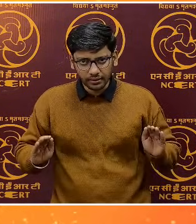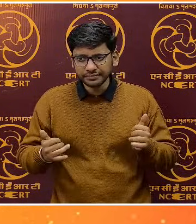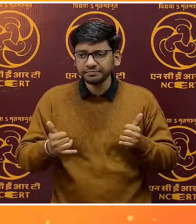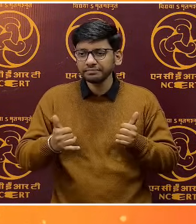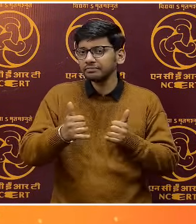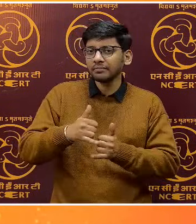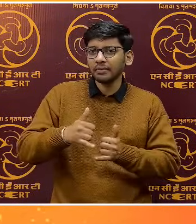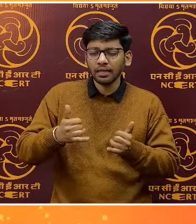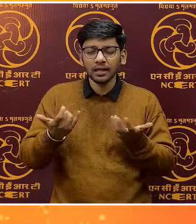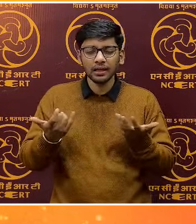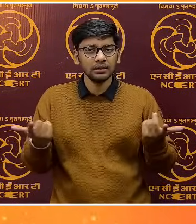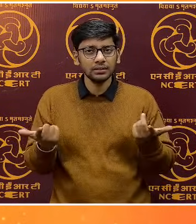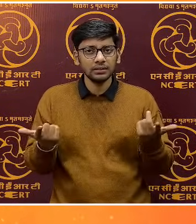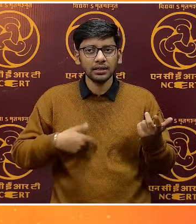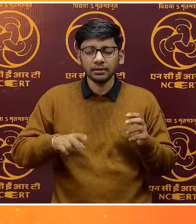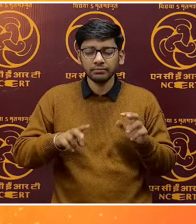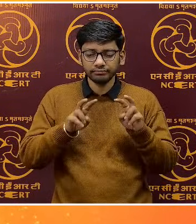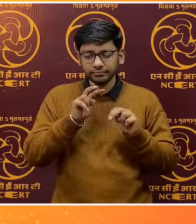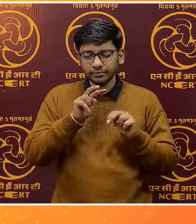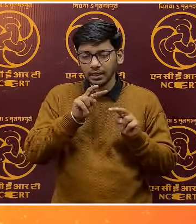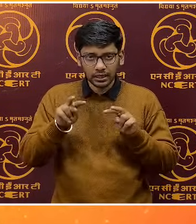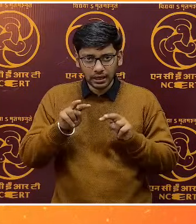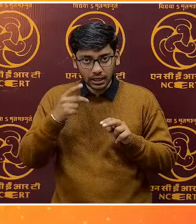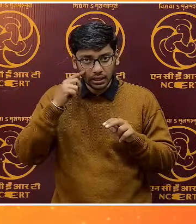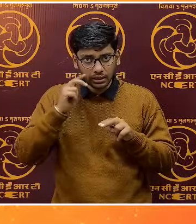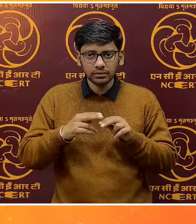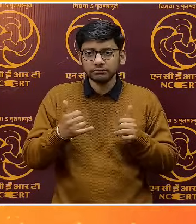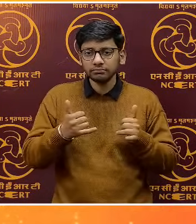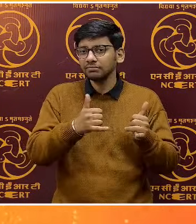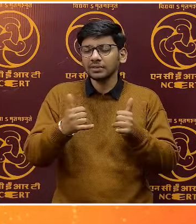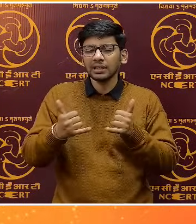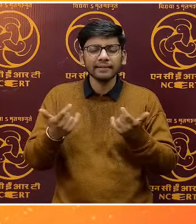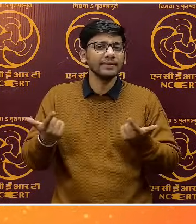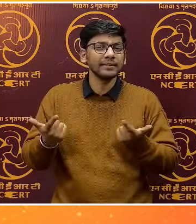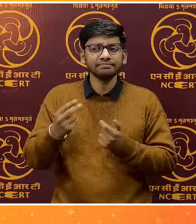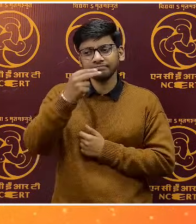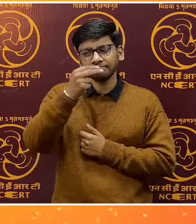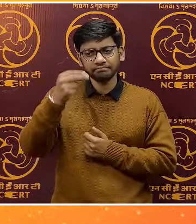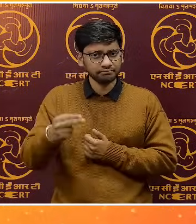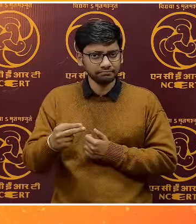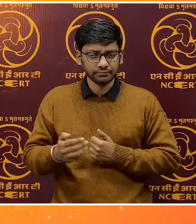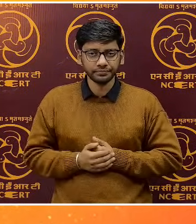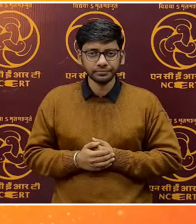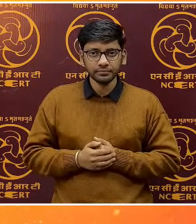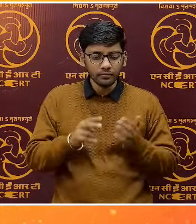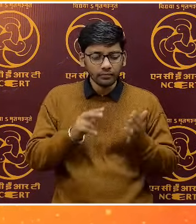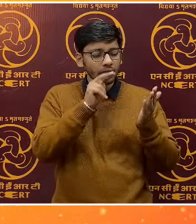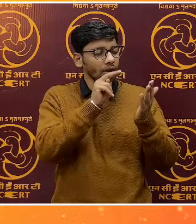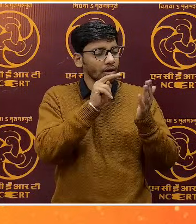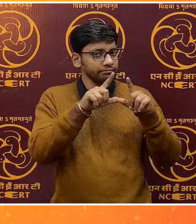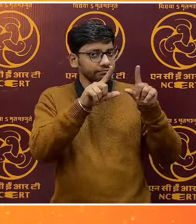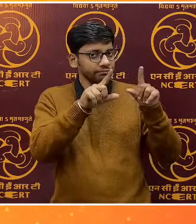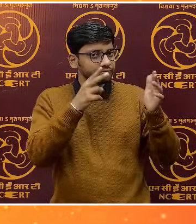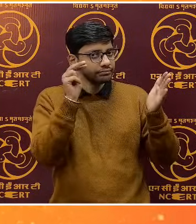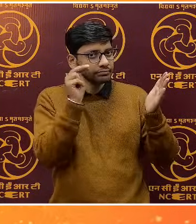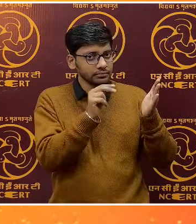you see and tell me what are the different games that they are playing here? Okay.